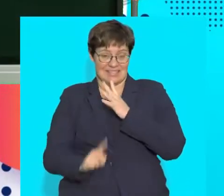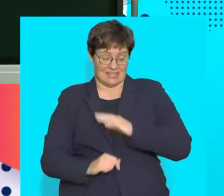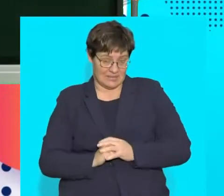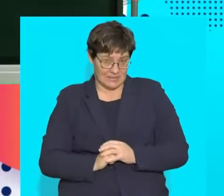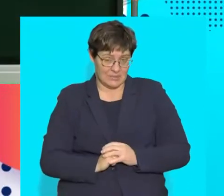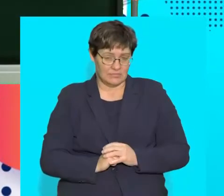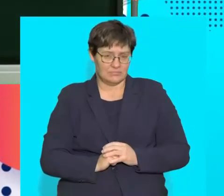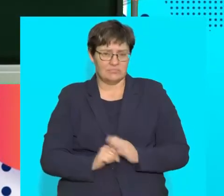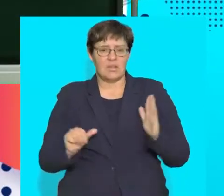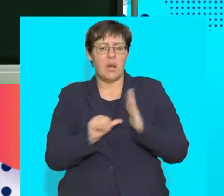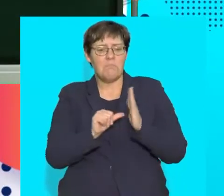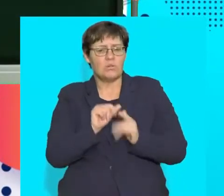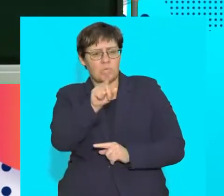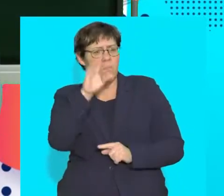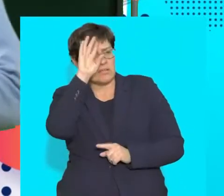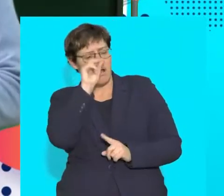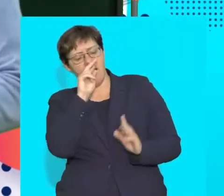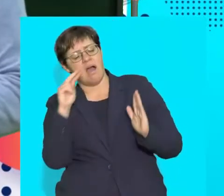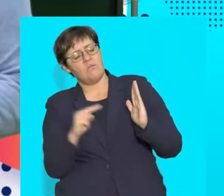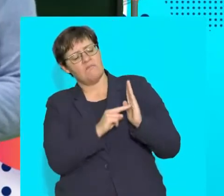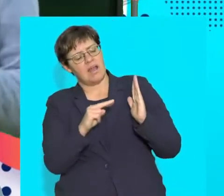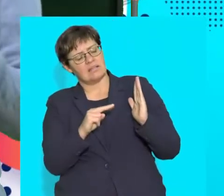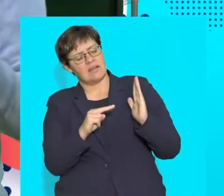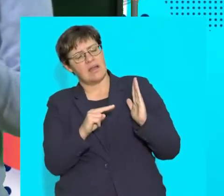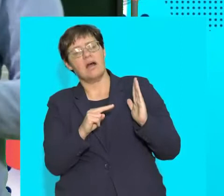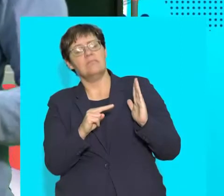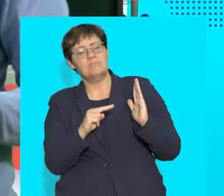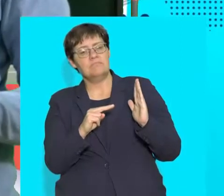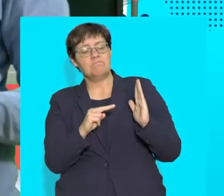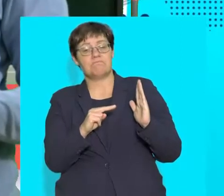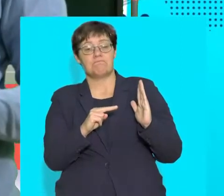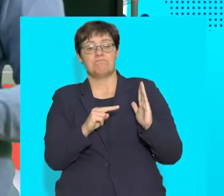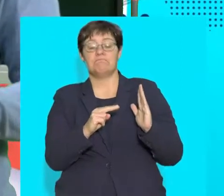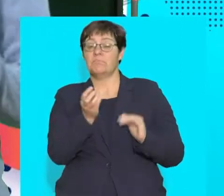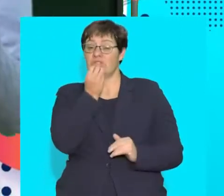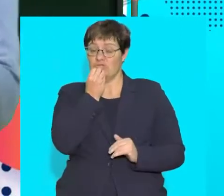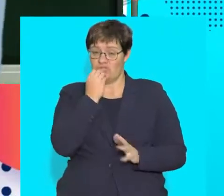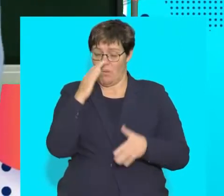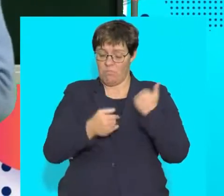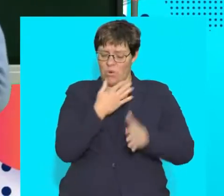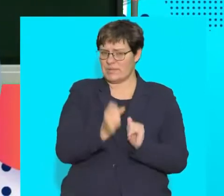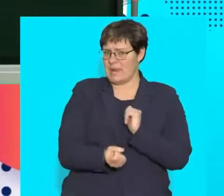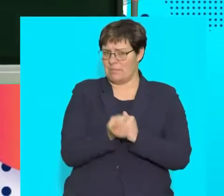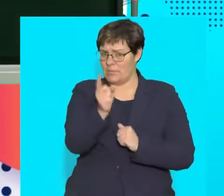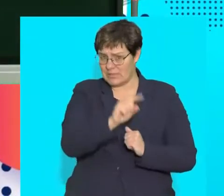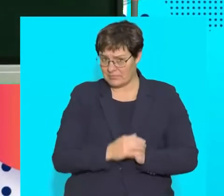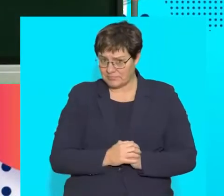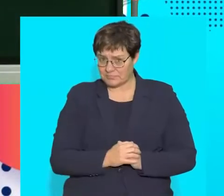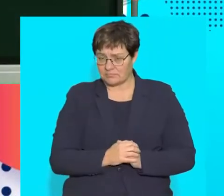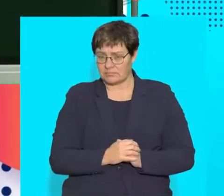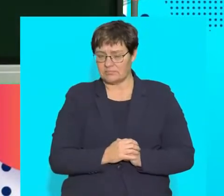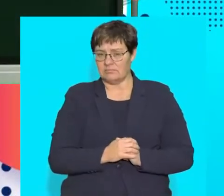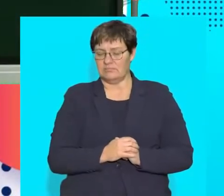we're able to reflect on the process that has happened in the process of nutrition. We've reflected on